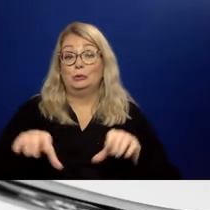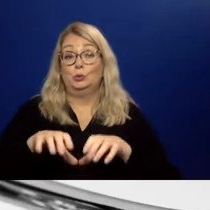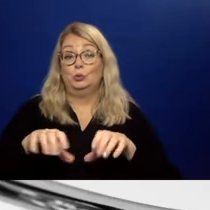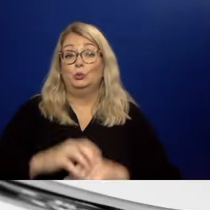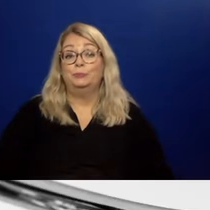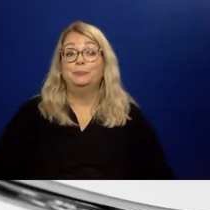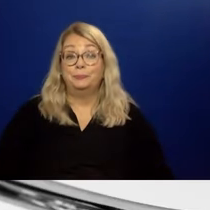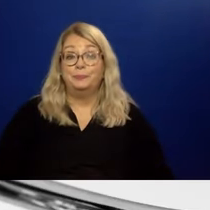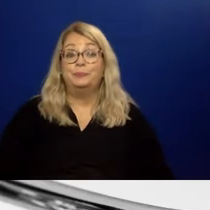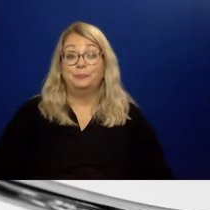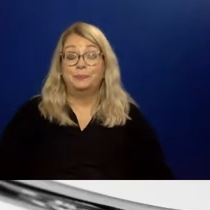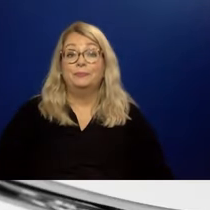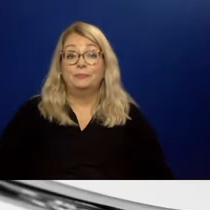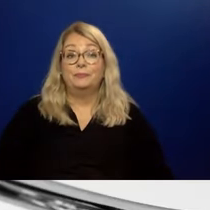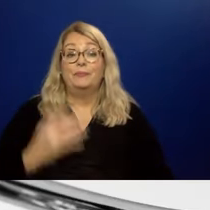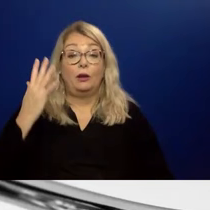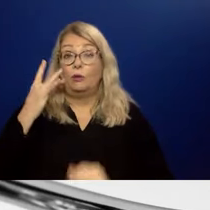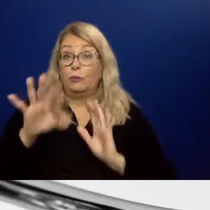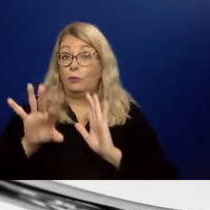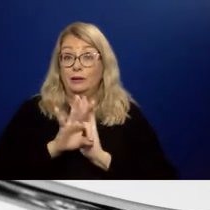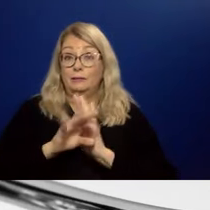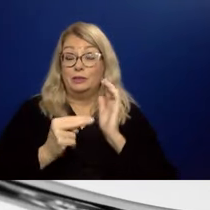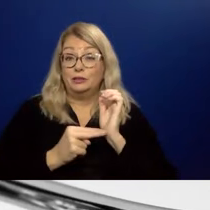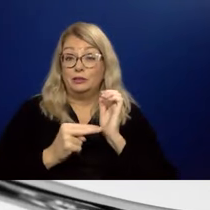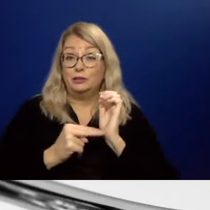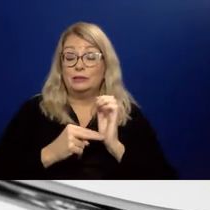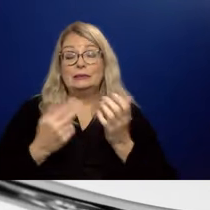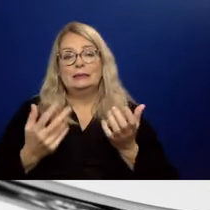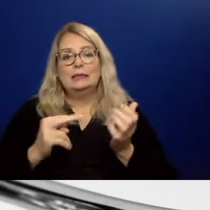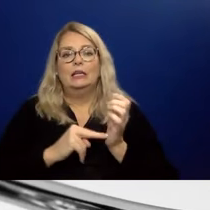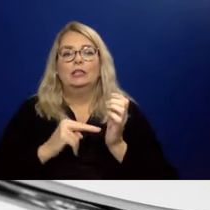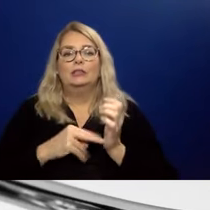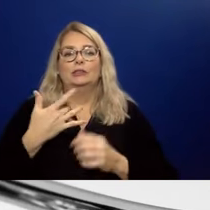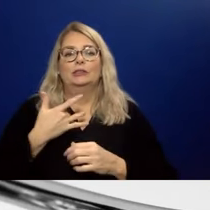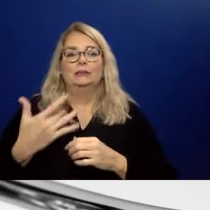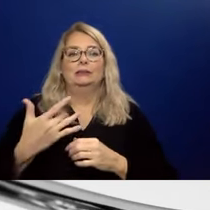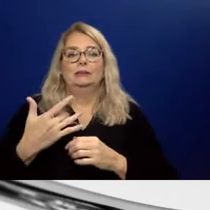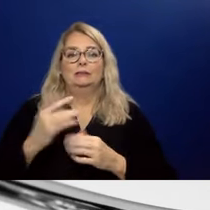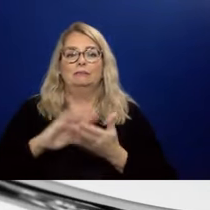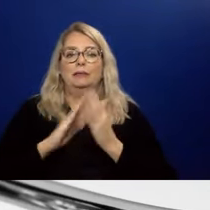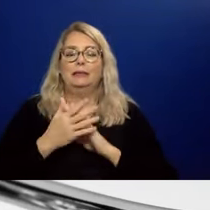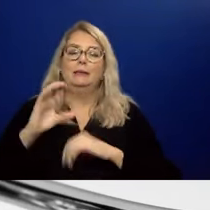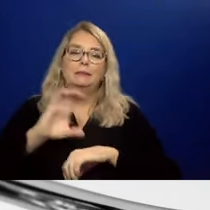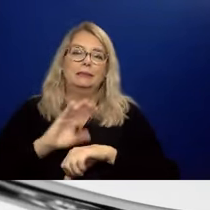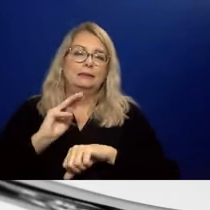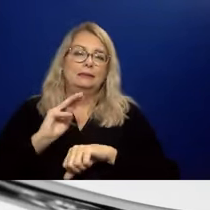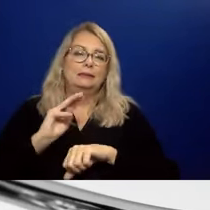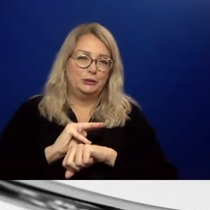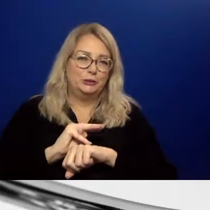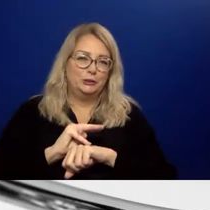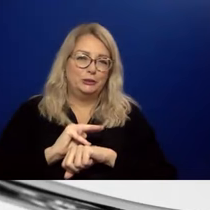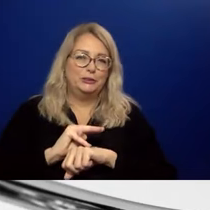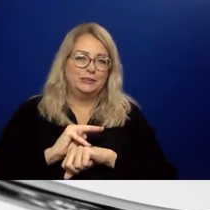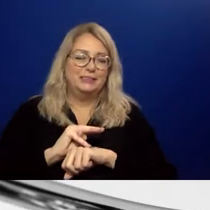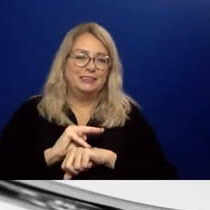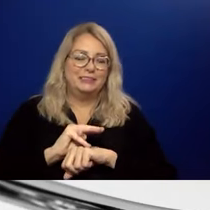again, why did I pick nurses? Well, nurses often tend to be case managers, right? They tend to be the ones that we say open